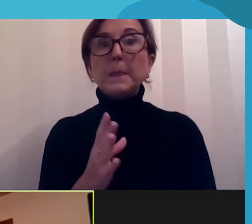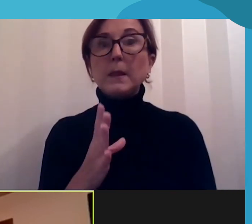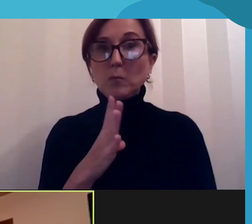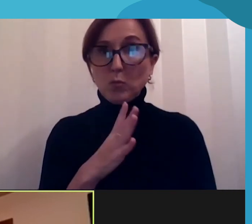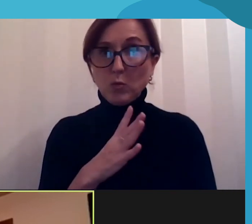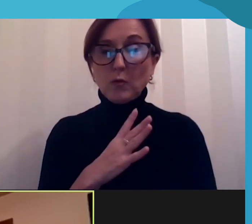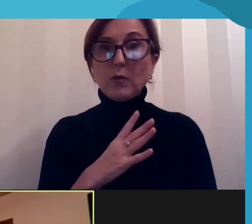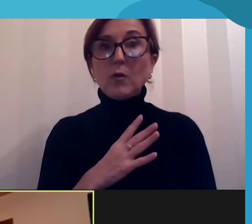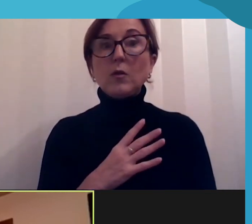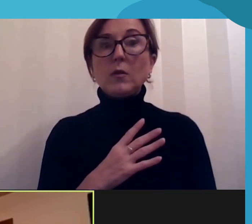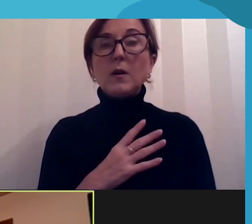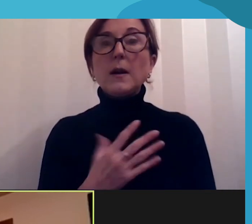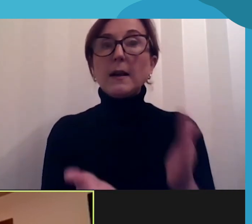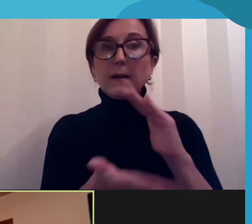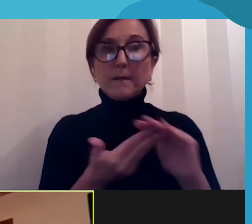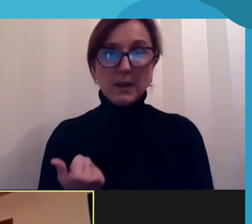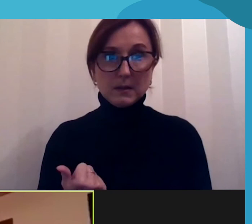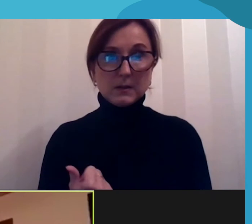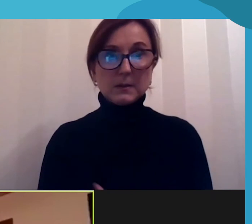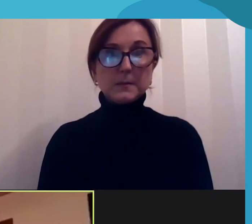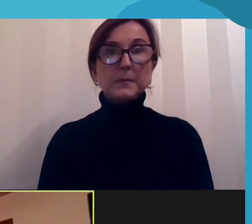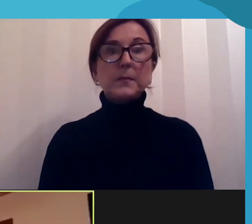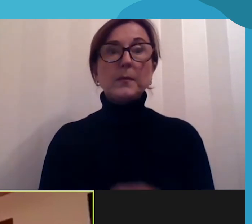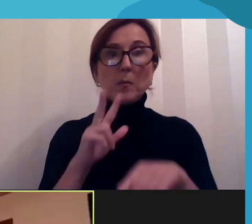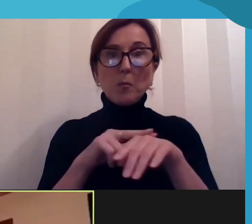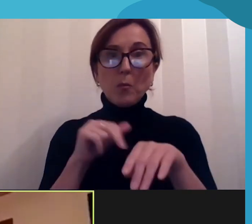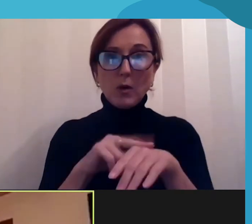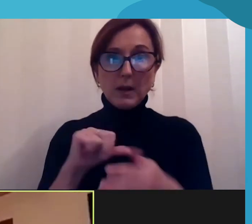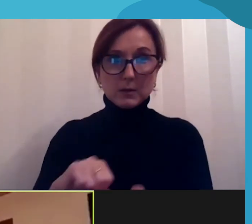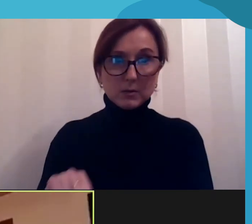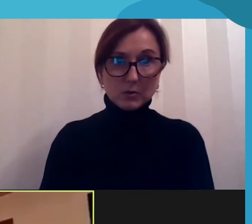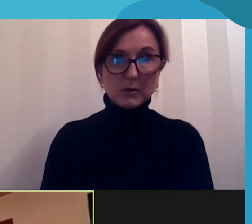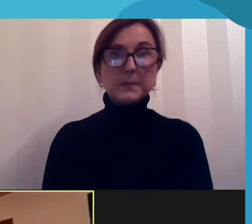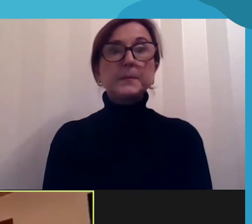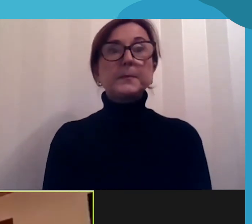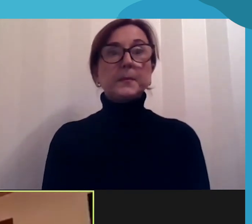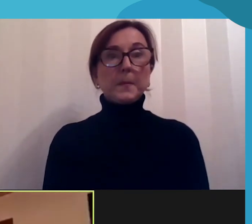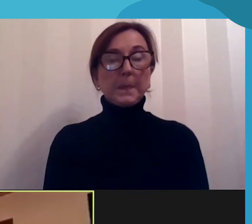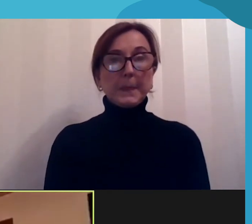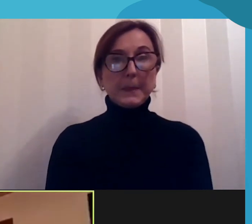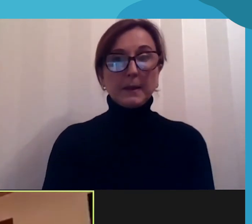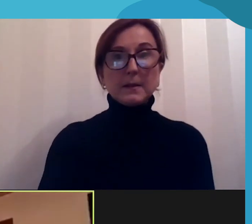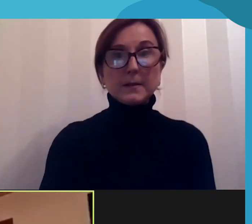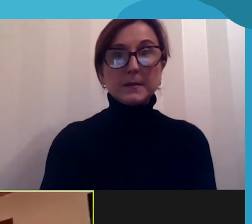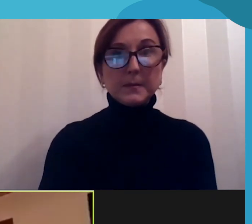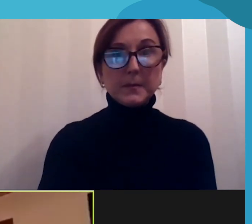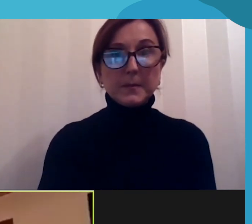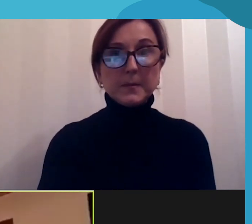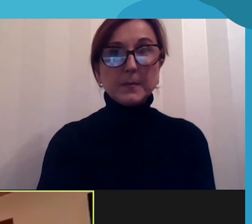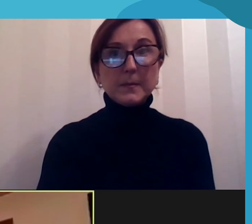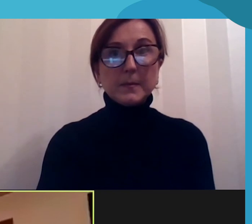prosecutors have been informed about it. We had a few meetings on this. Police officers were also